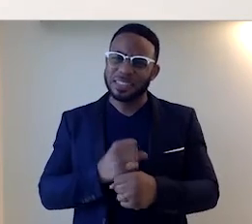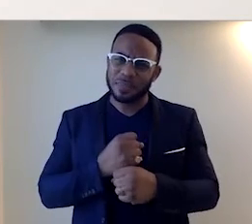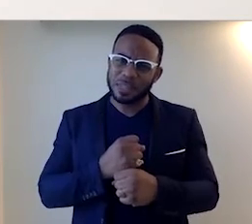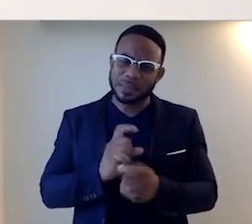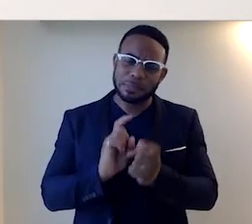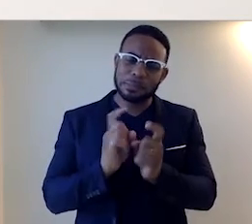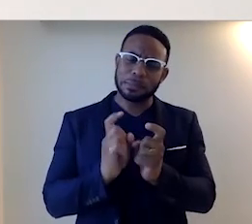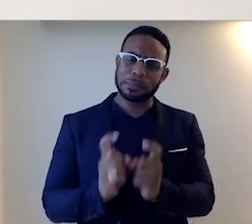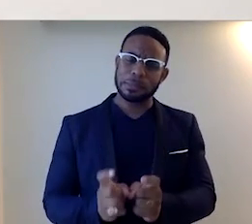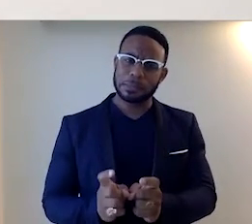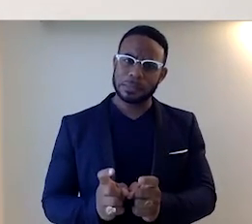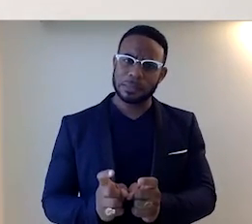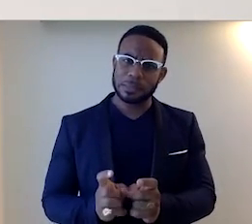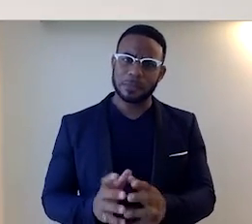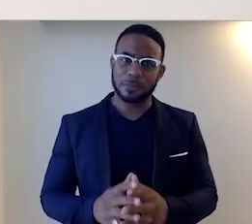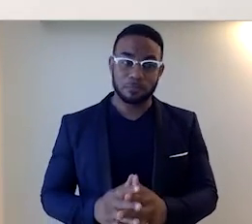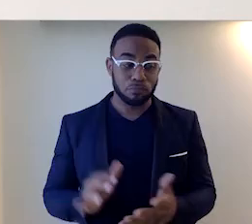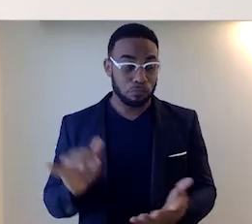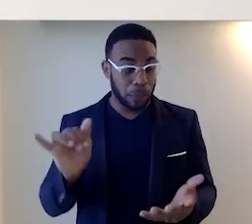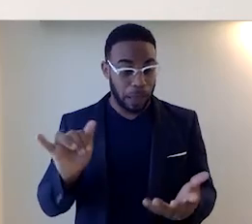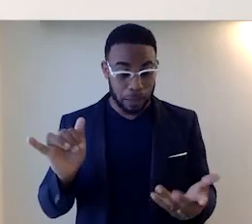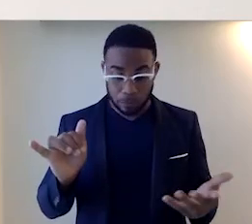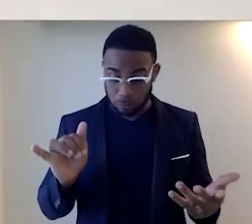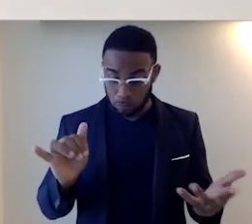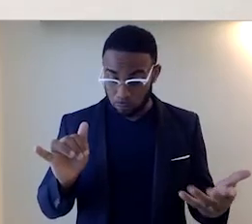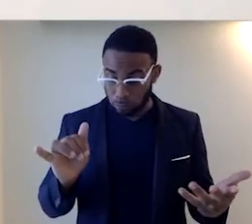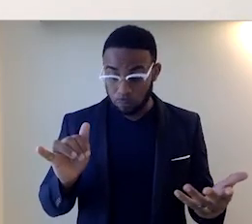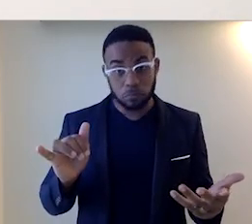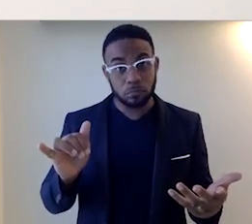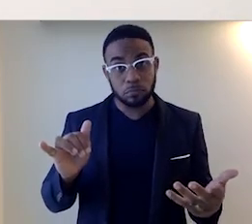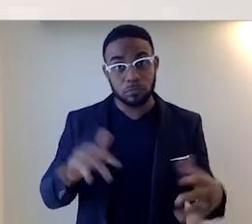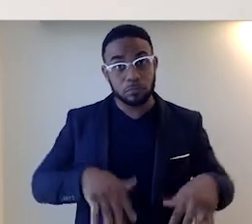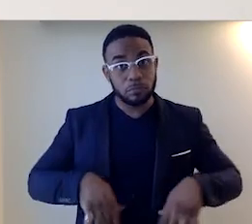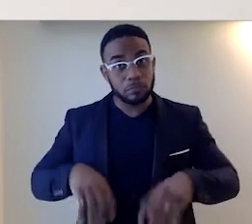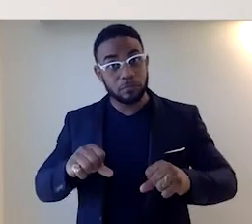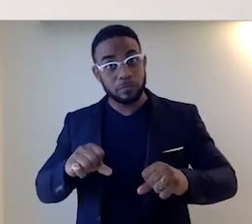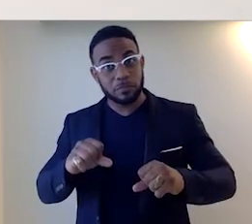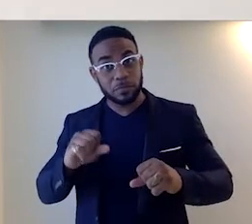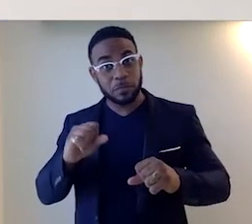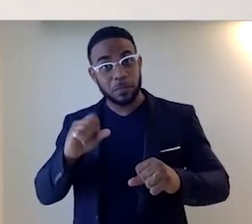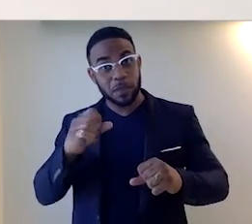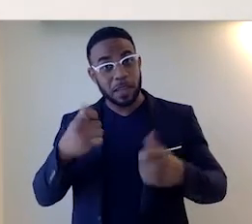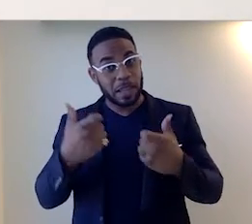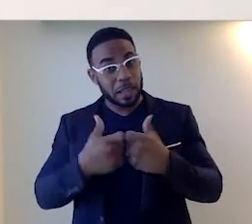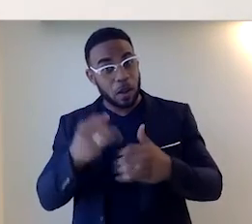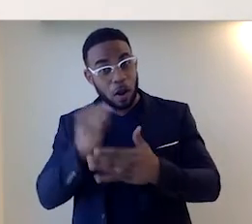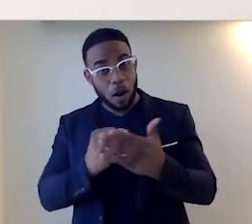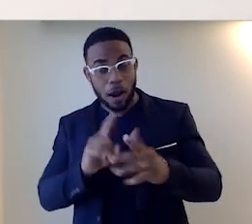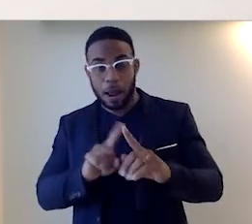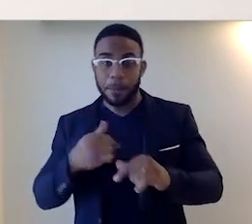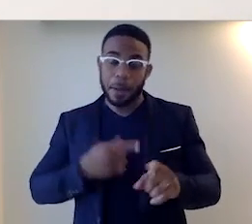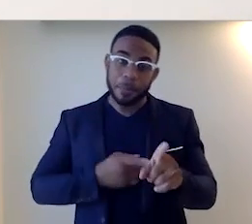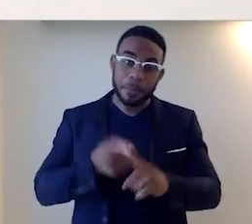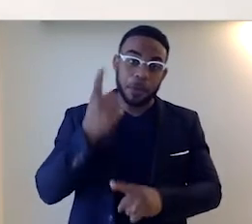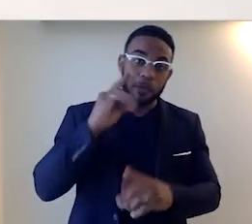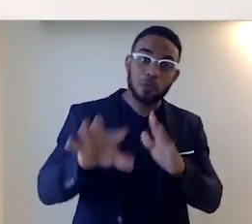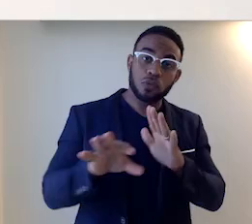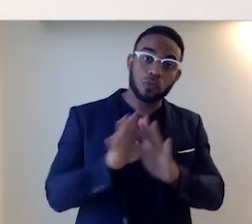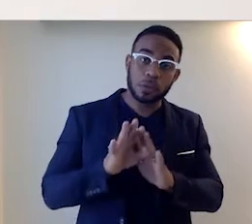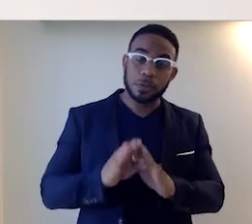some changes, like adopting digital art as my medium of